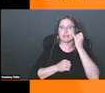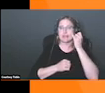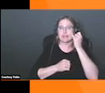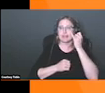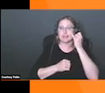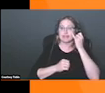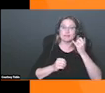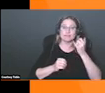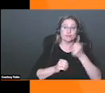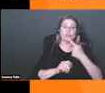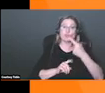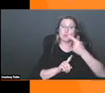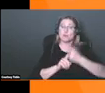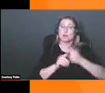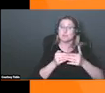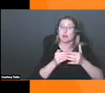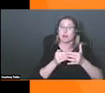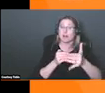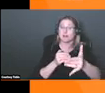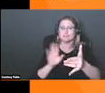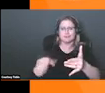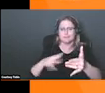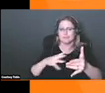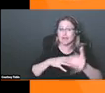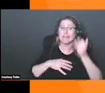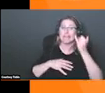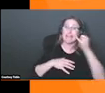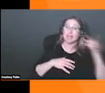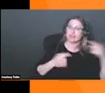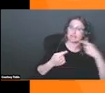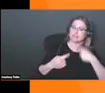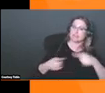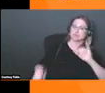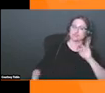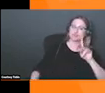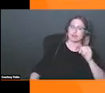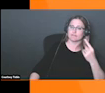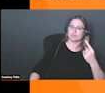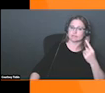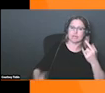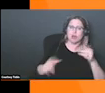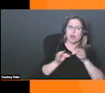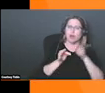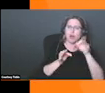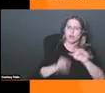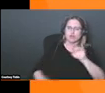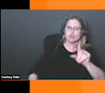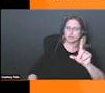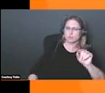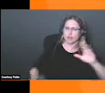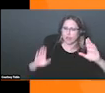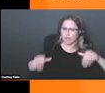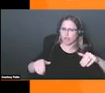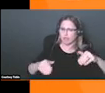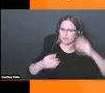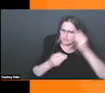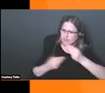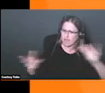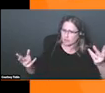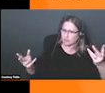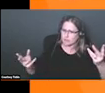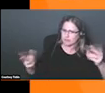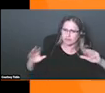long time. Now, if they said they were going to announce July 1st and we're now July 20th, it doesn't hurt to, and you haven't heard